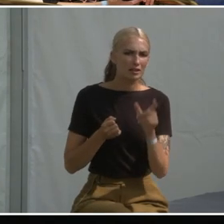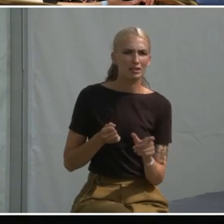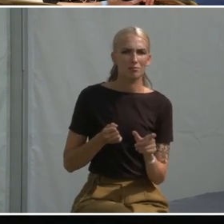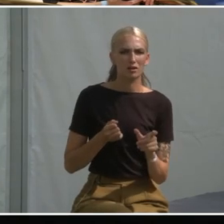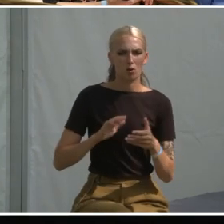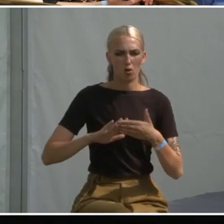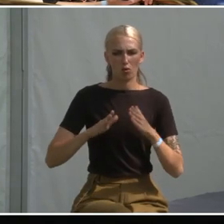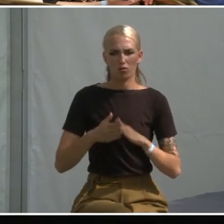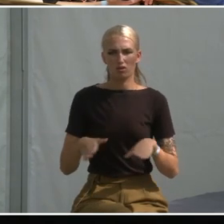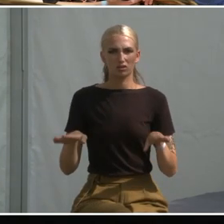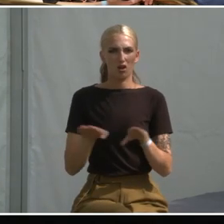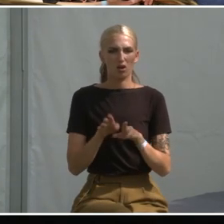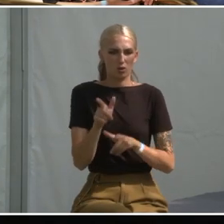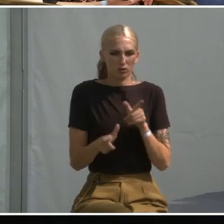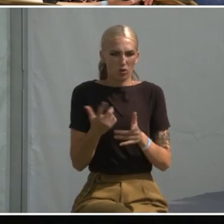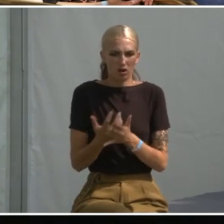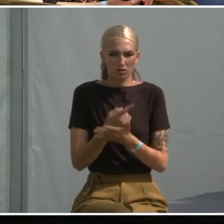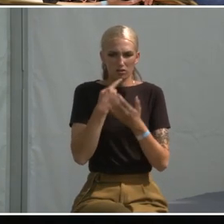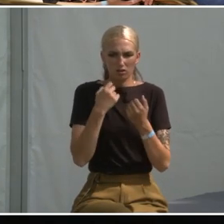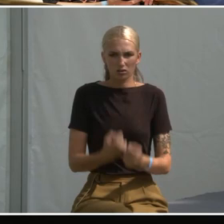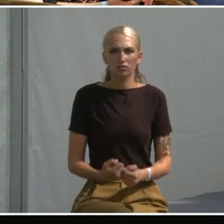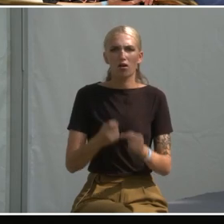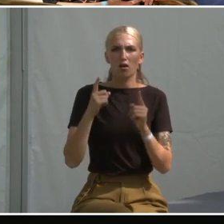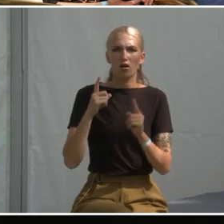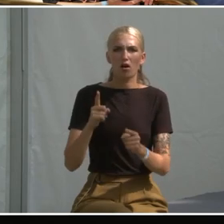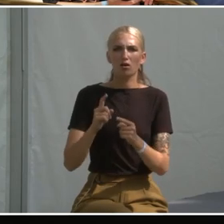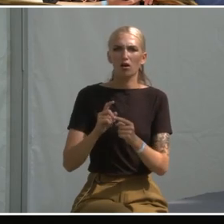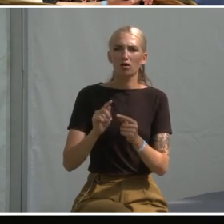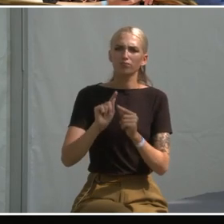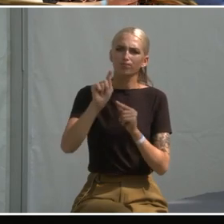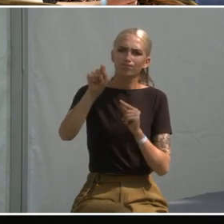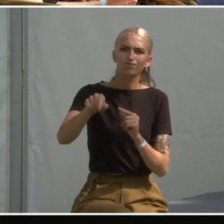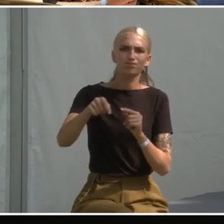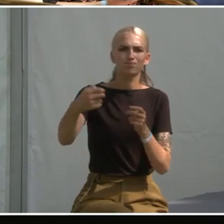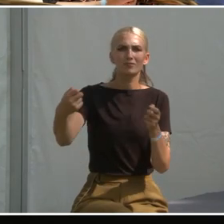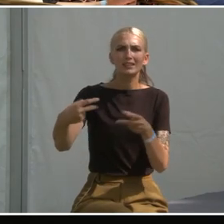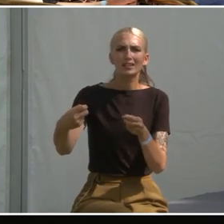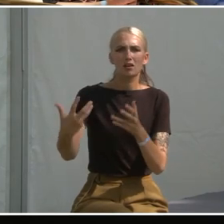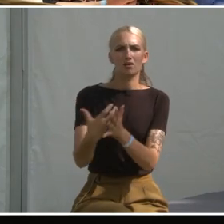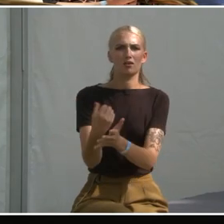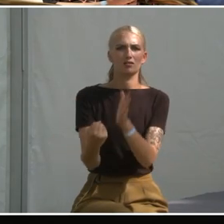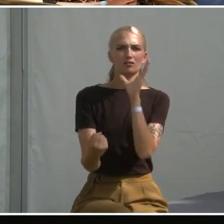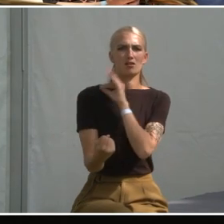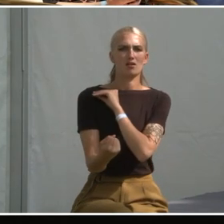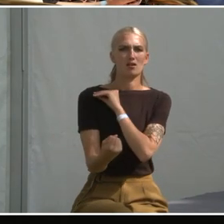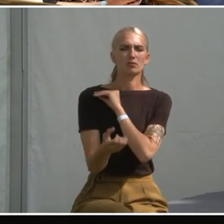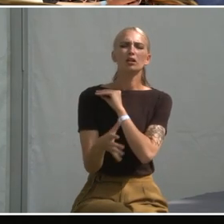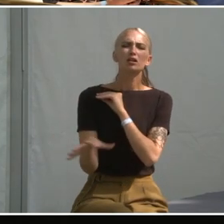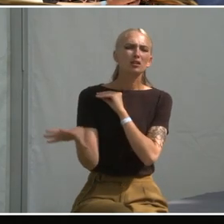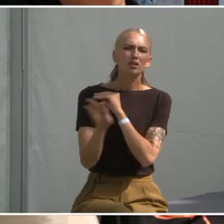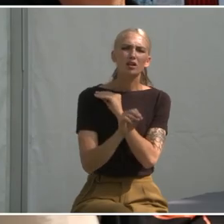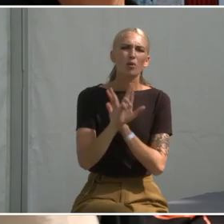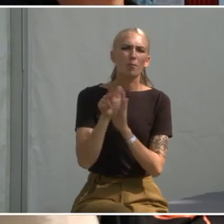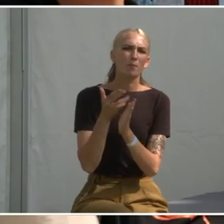similar situation in your physical space. So I feel like this is a good solution. It doesn't solve everything, of